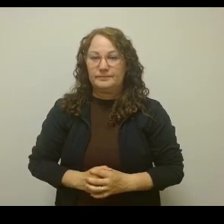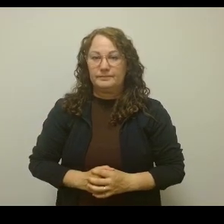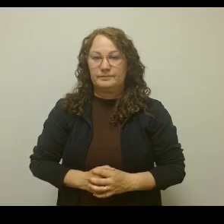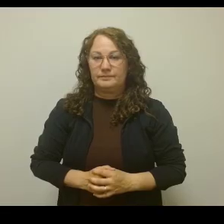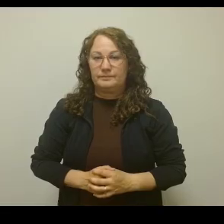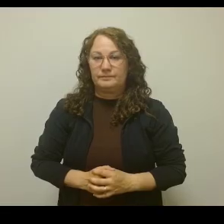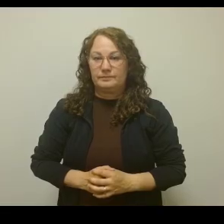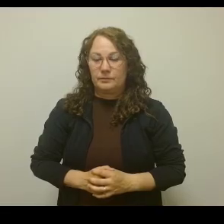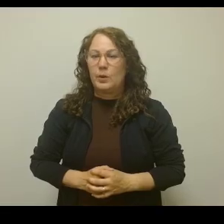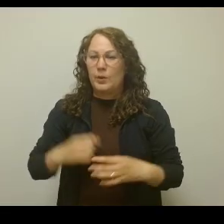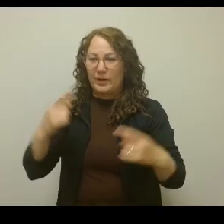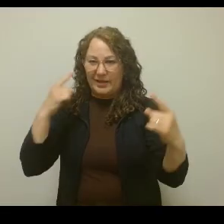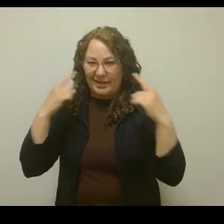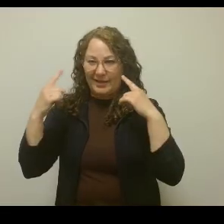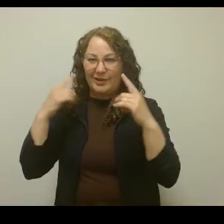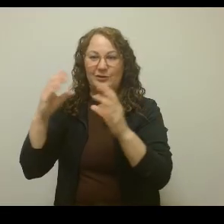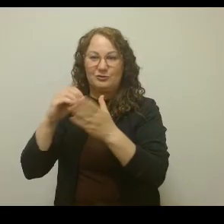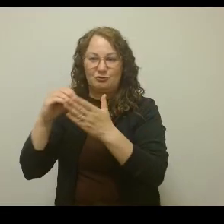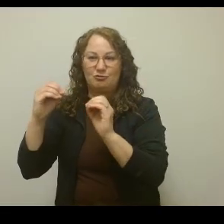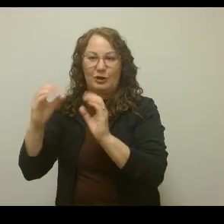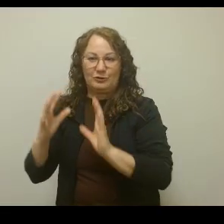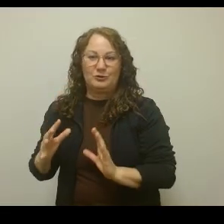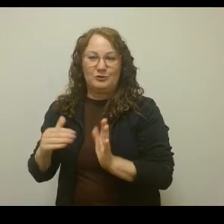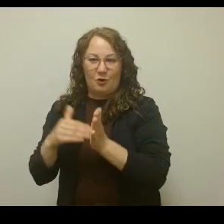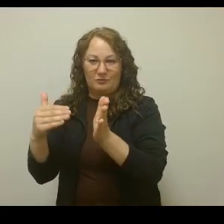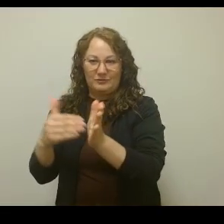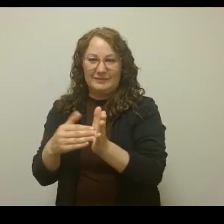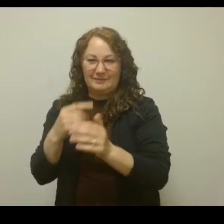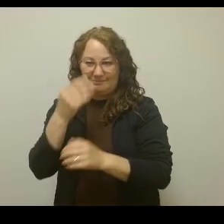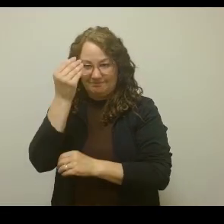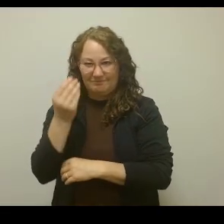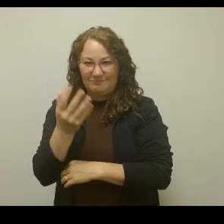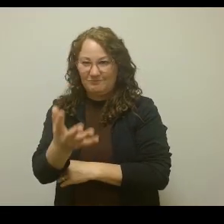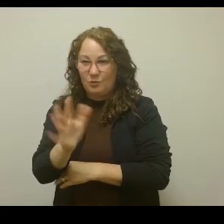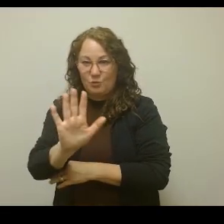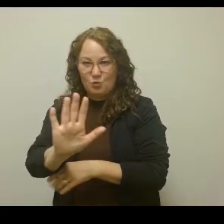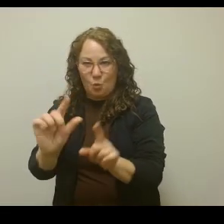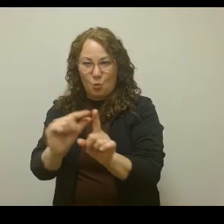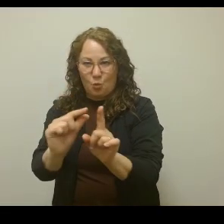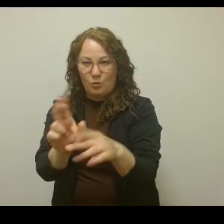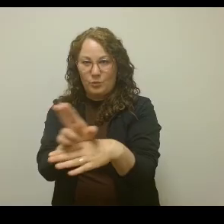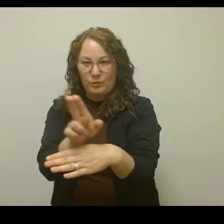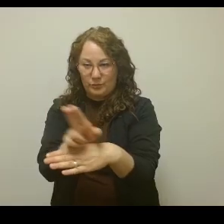We hear instructors use this phrase quite often, right?